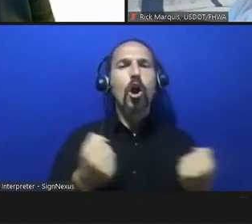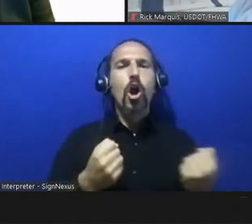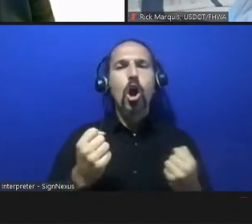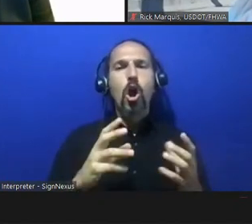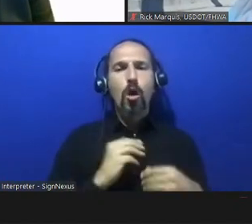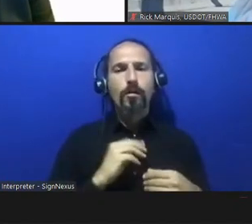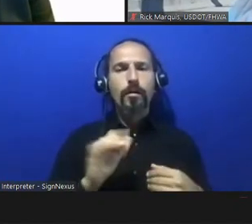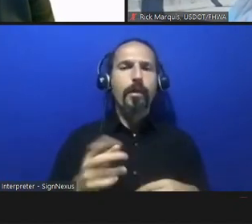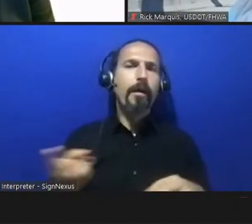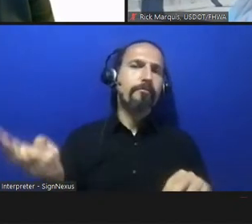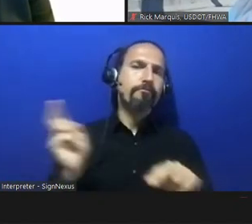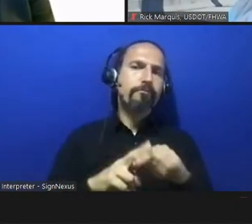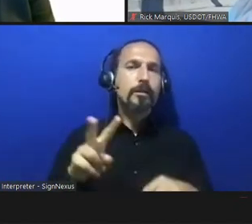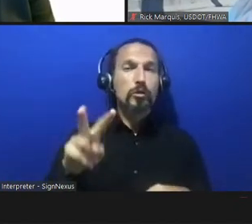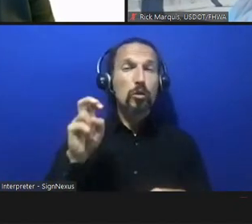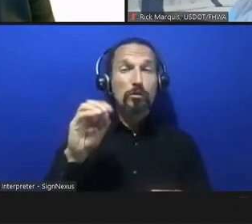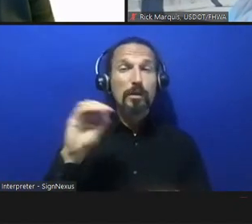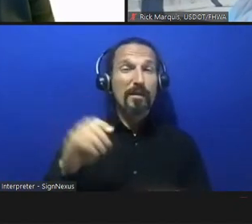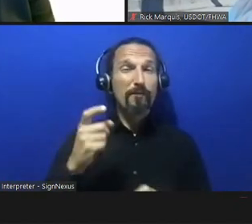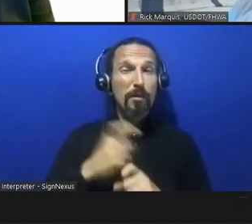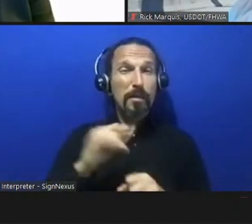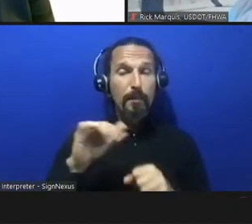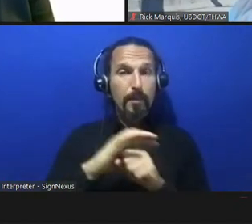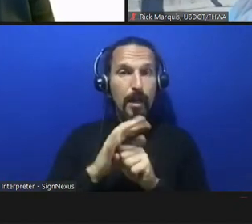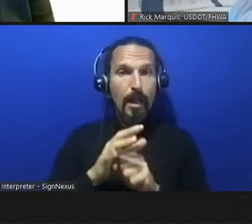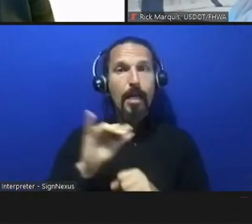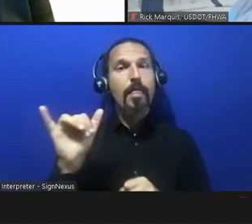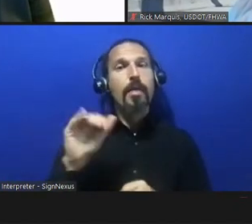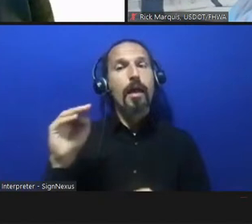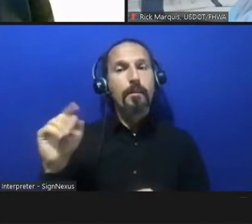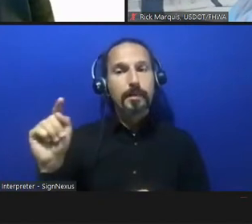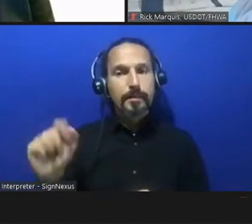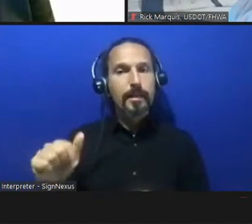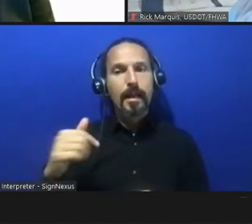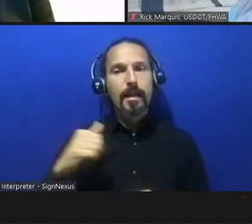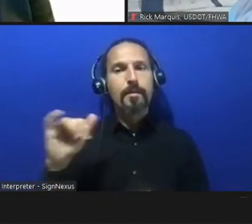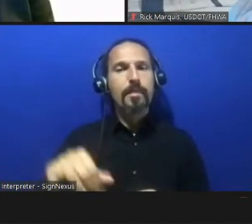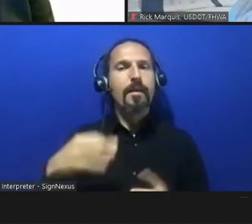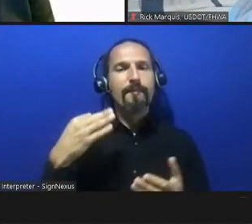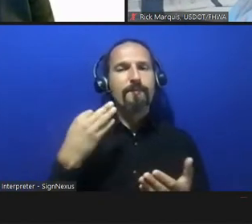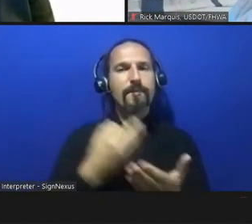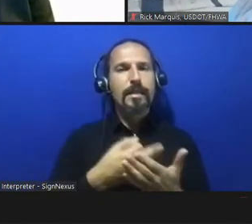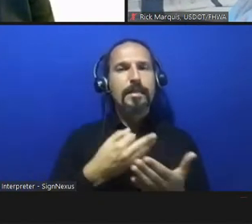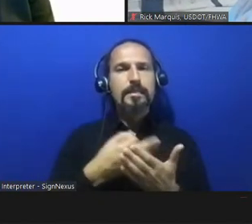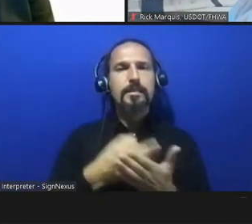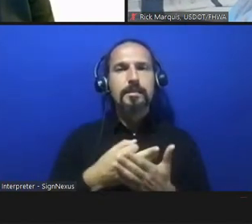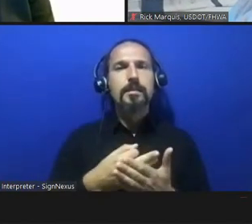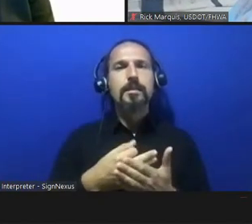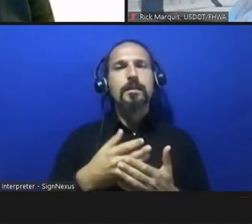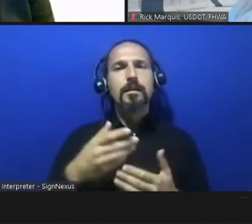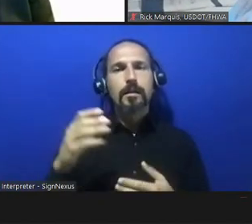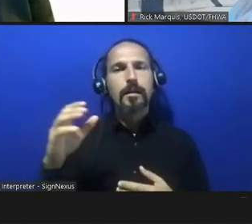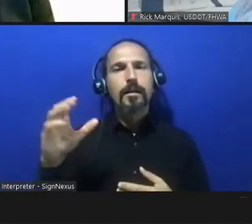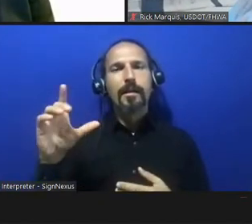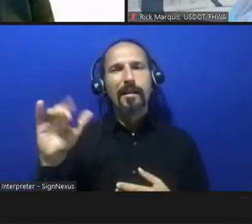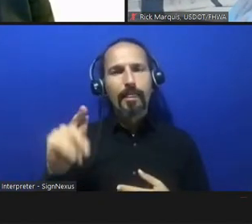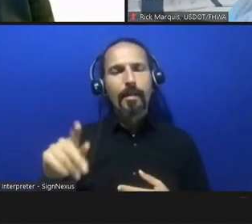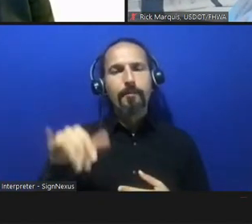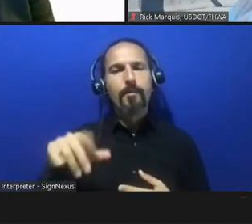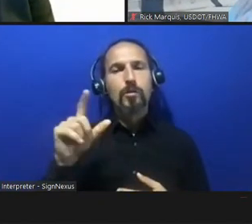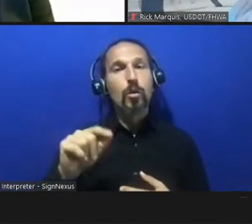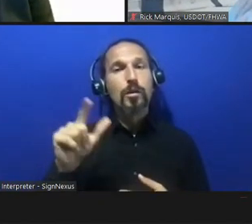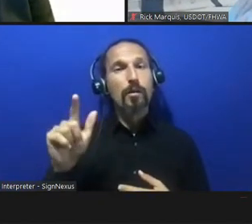up over 200 due to the pandemic and the mta facing a fiscal clip as uh as soon as 2024 we failed to